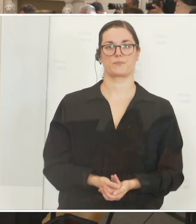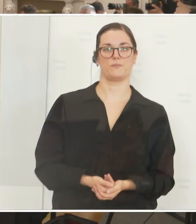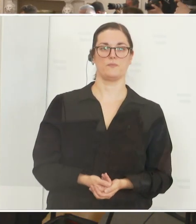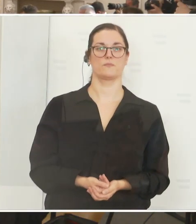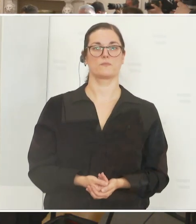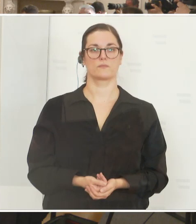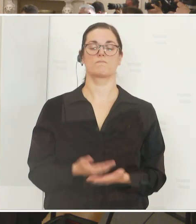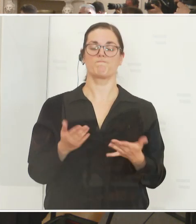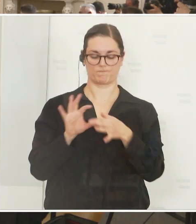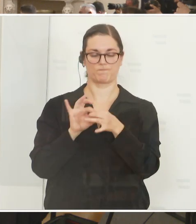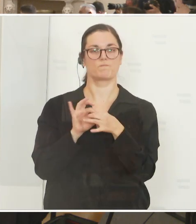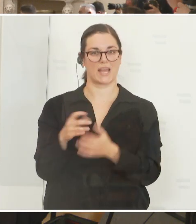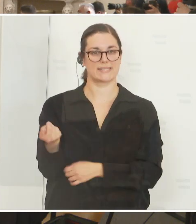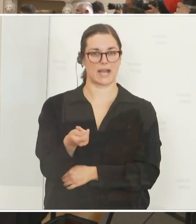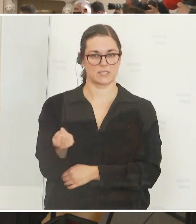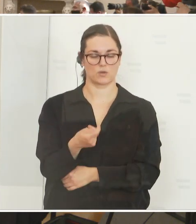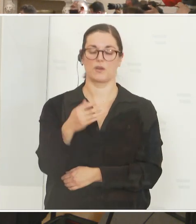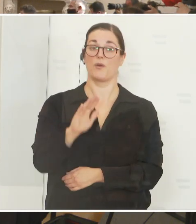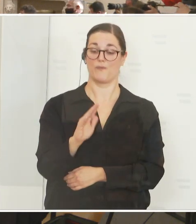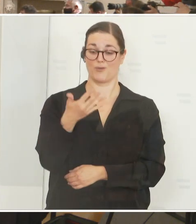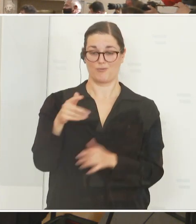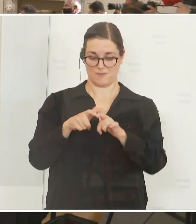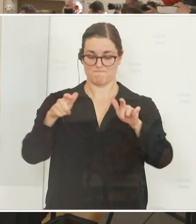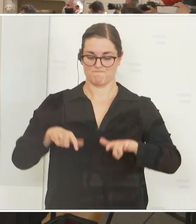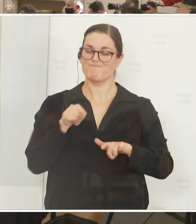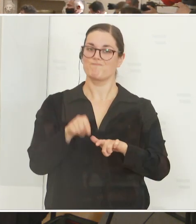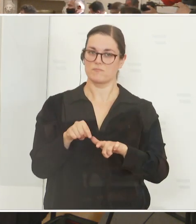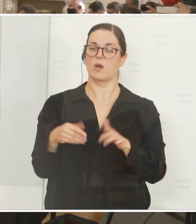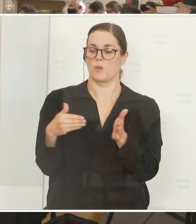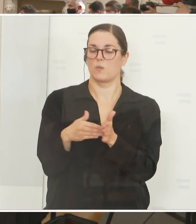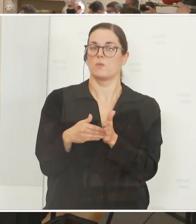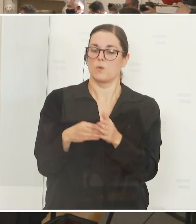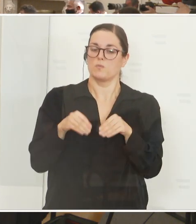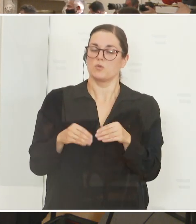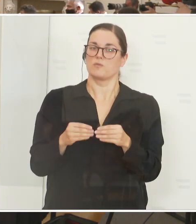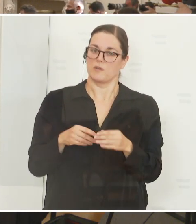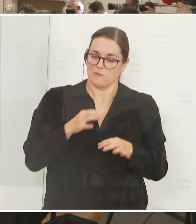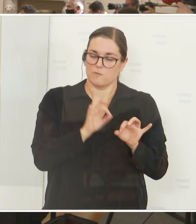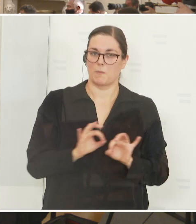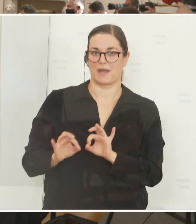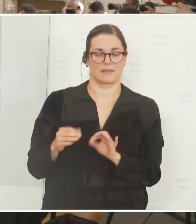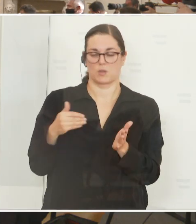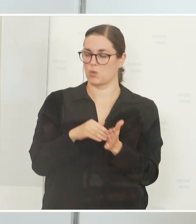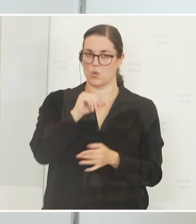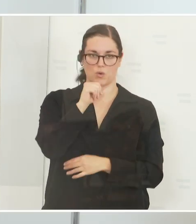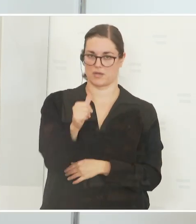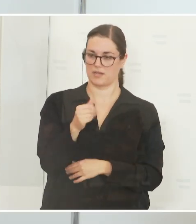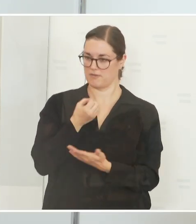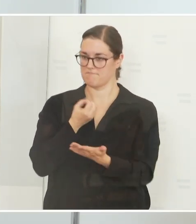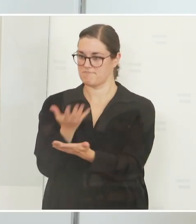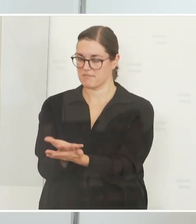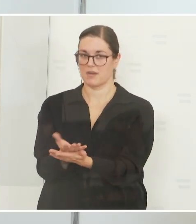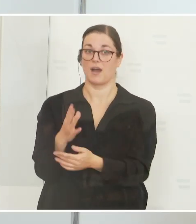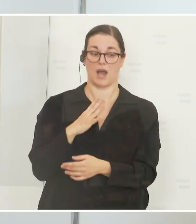As for sanctions, the 5th package is only being prepared. It wasn't imposed yet. But the 4